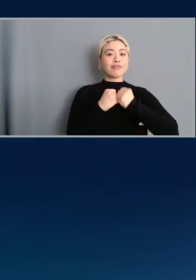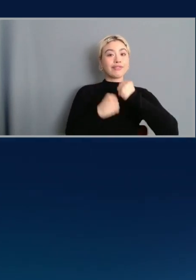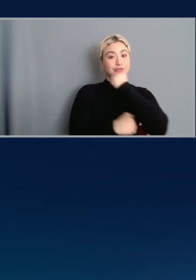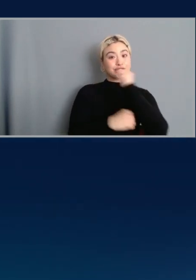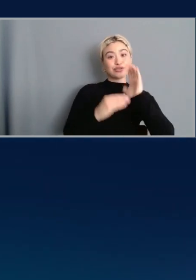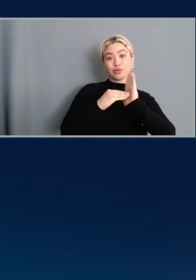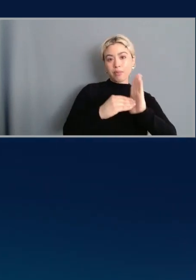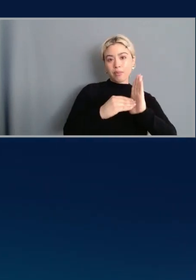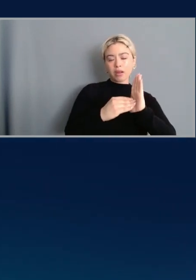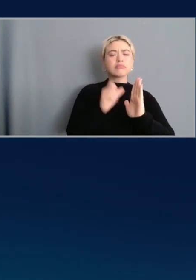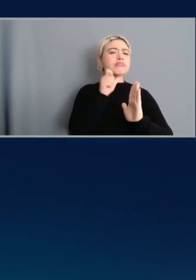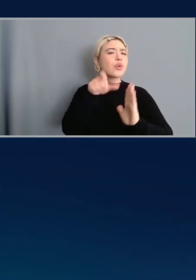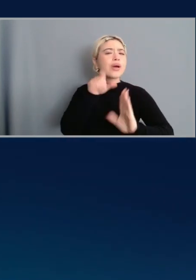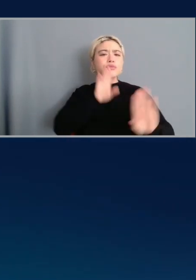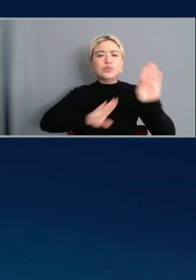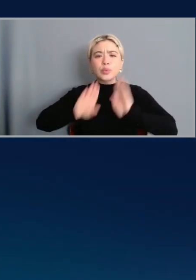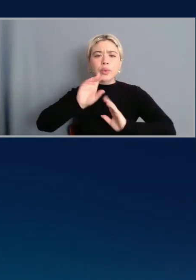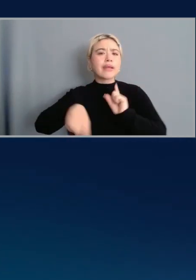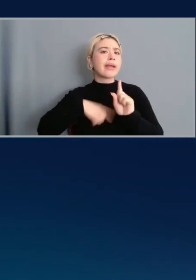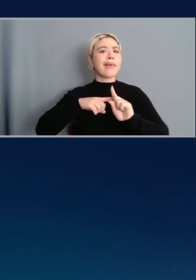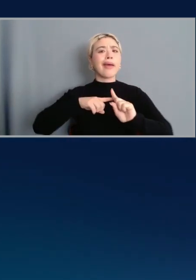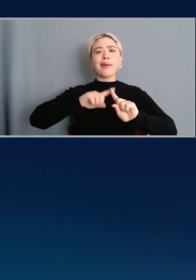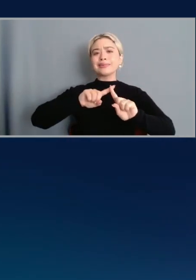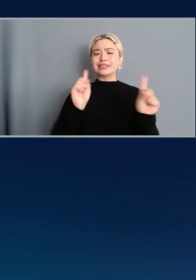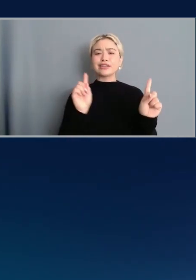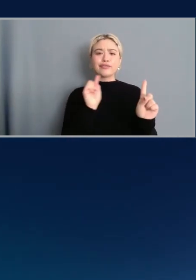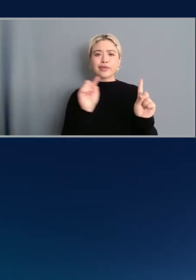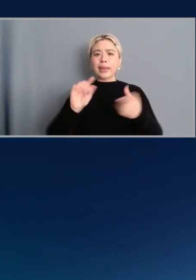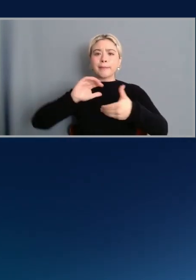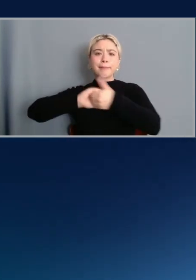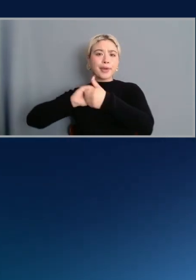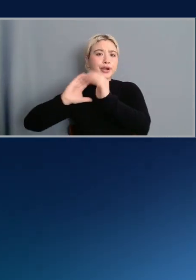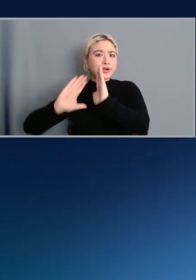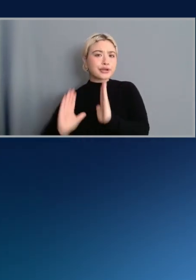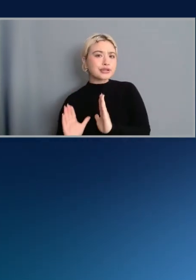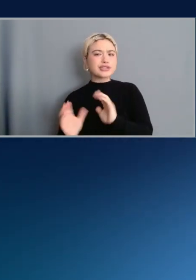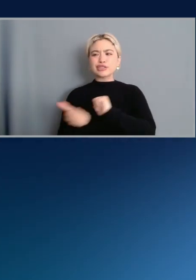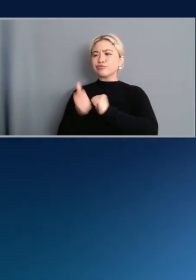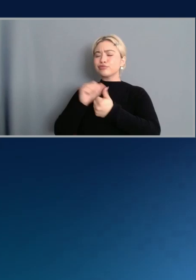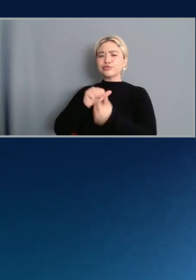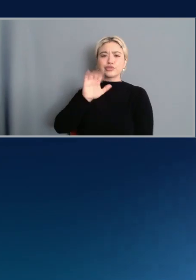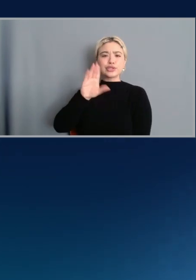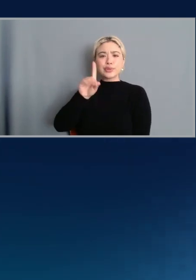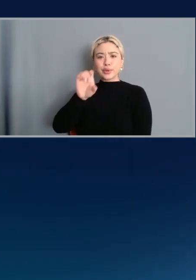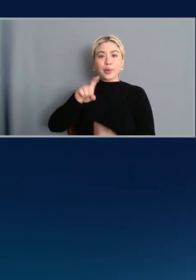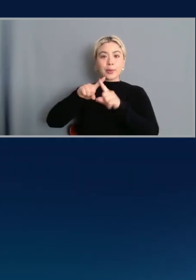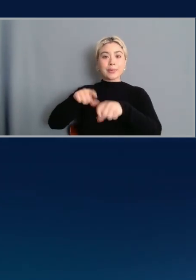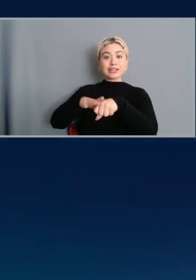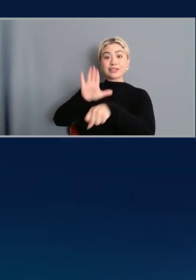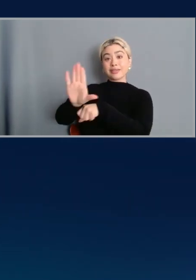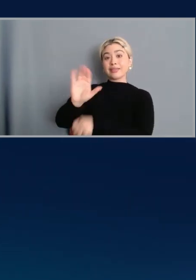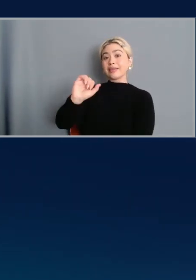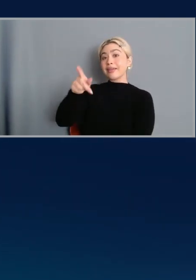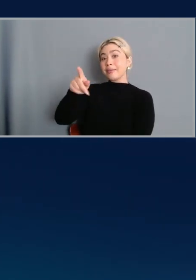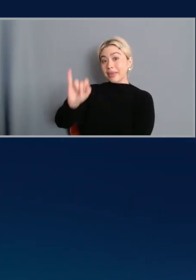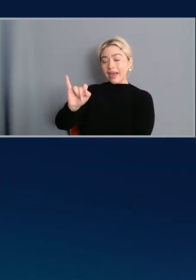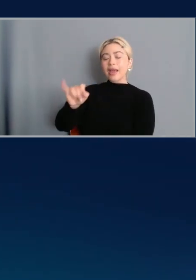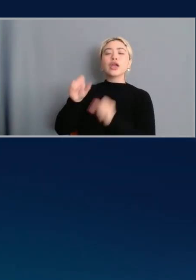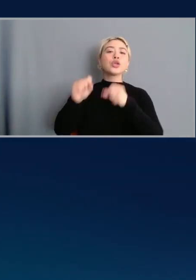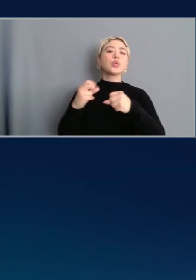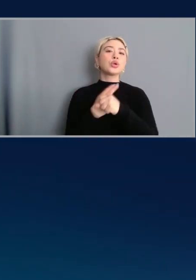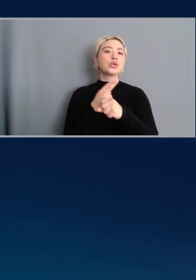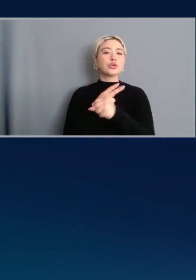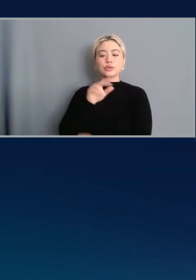worry about different partners changing the code based on their APIs. You can just use